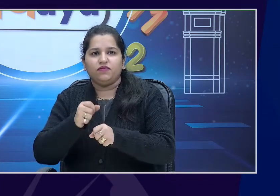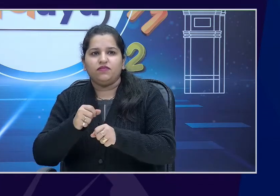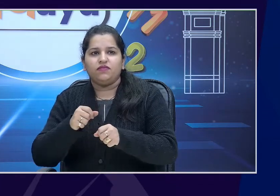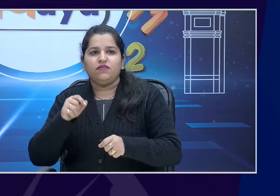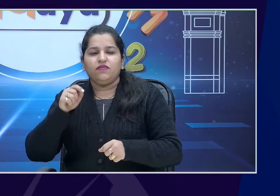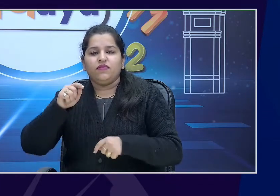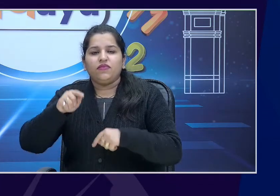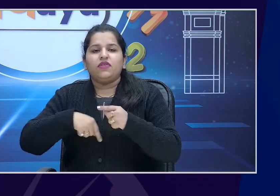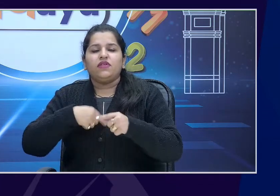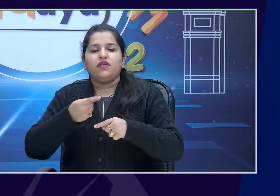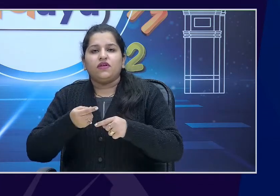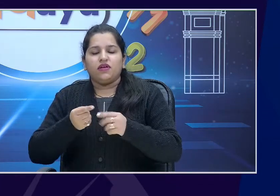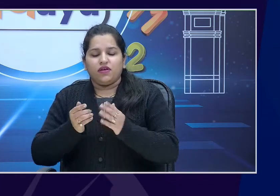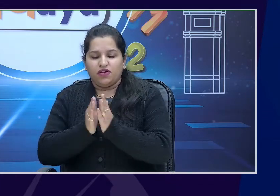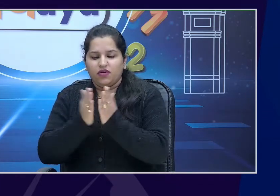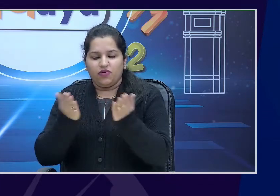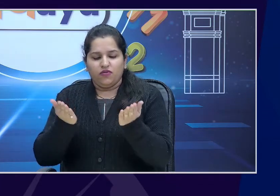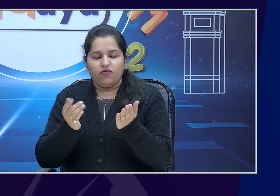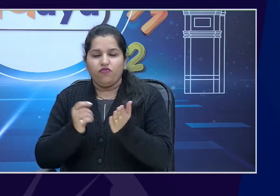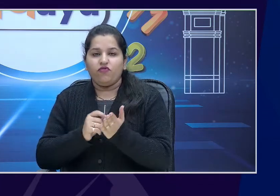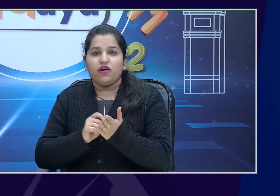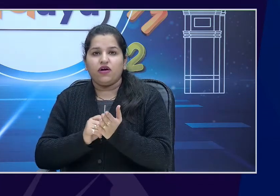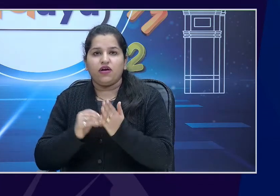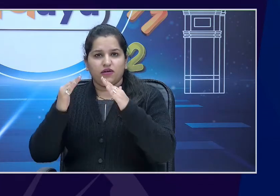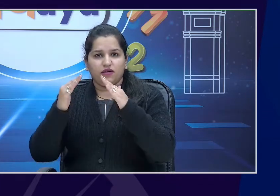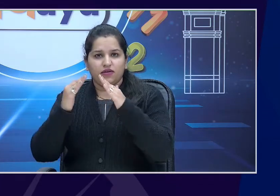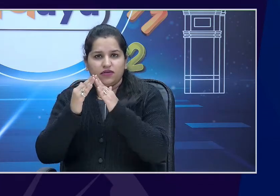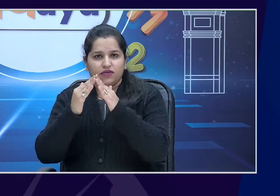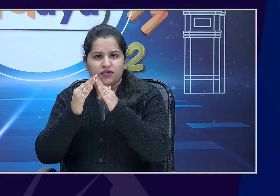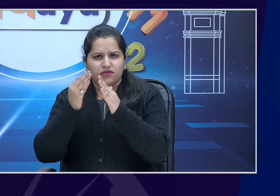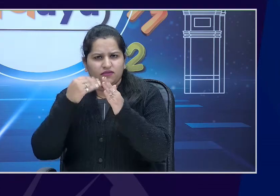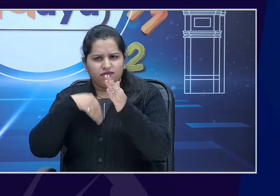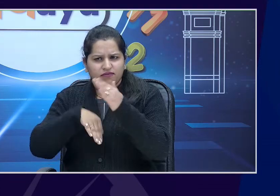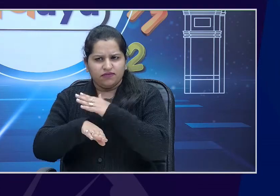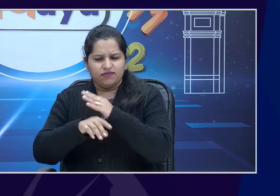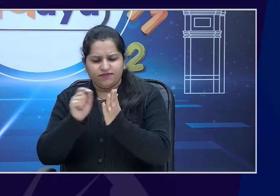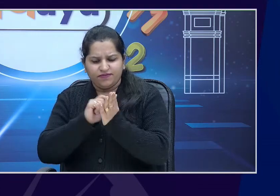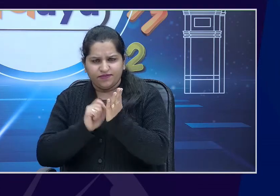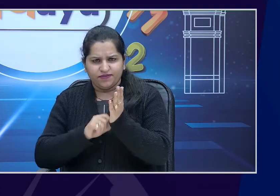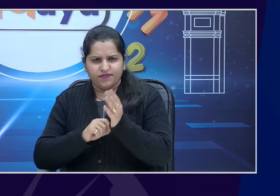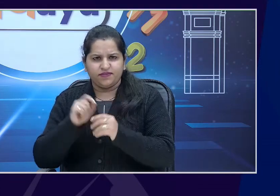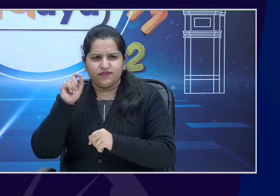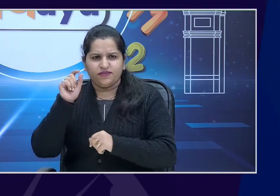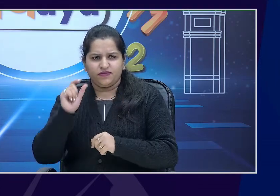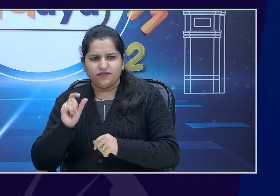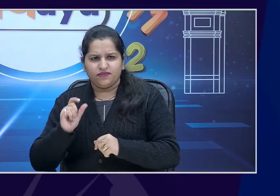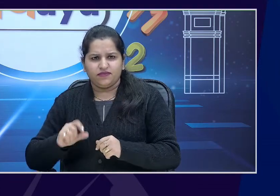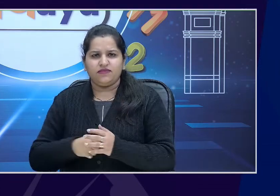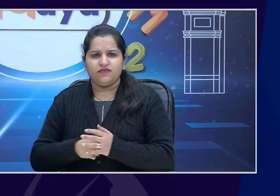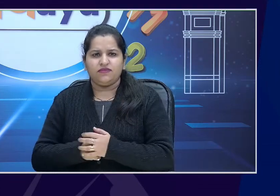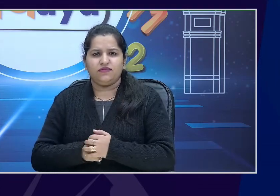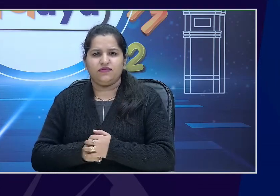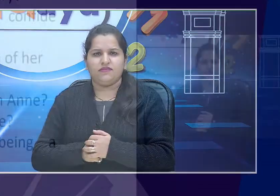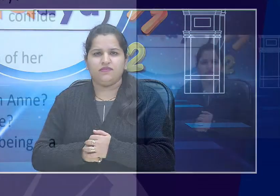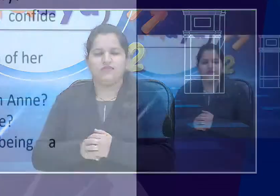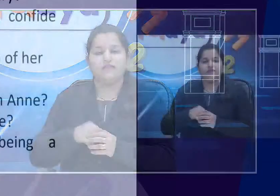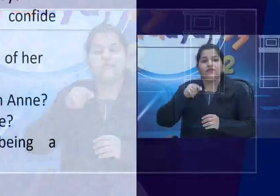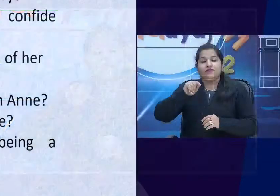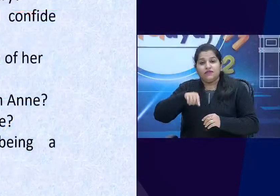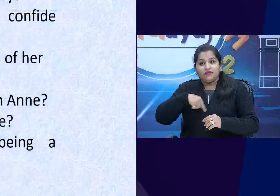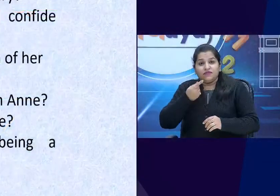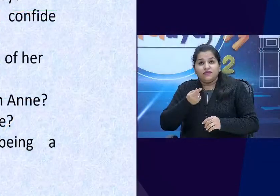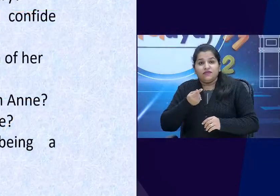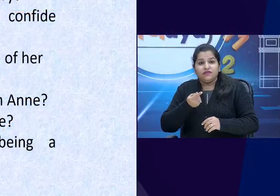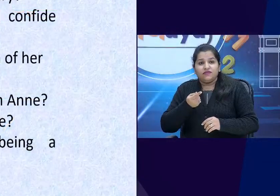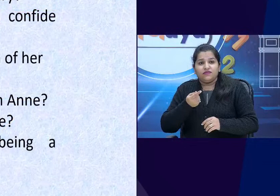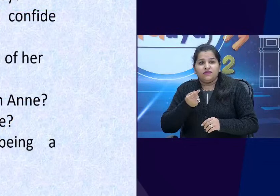Yeah. Yes, ma'am. And these are the words. These are the homework. Why does Anne